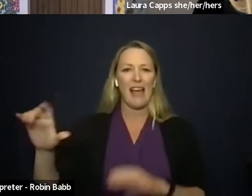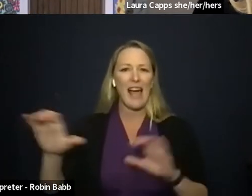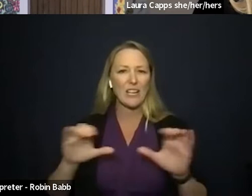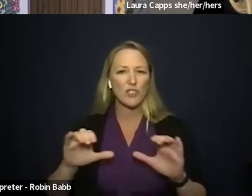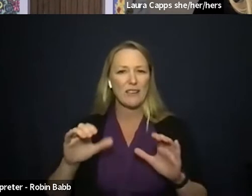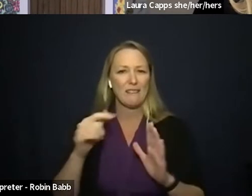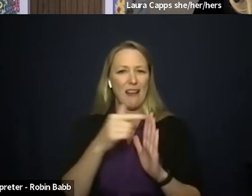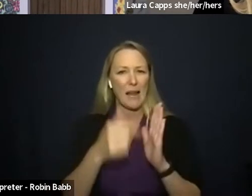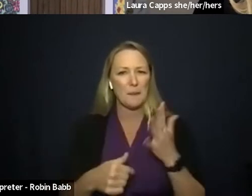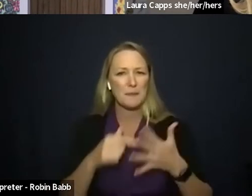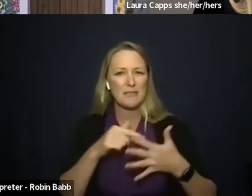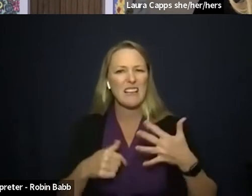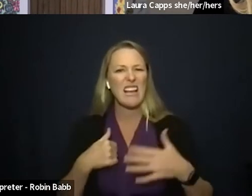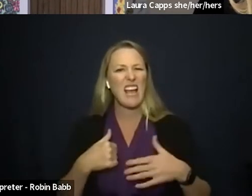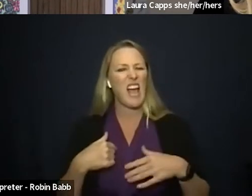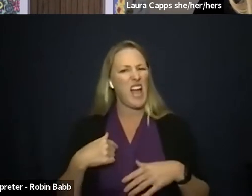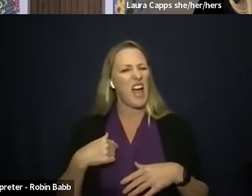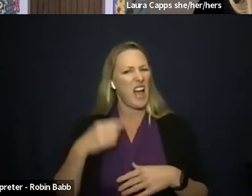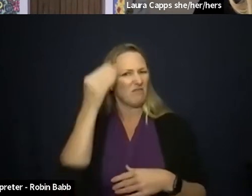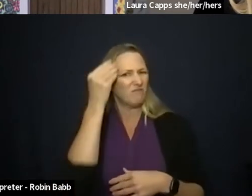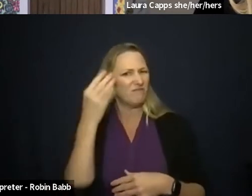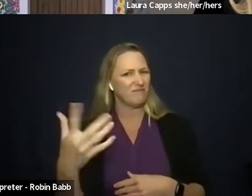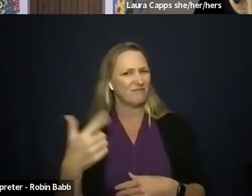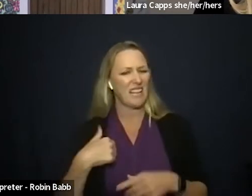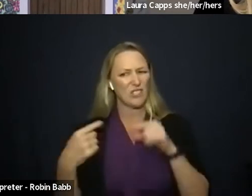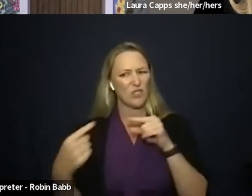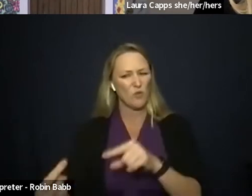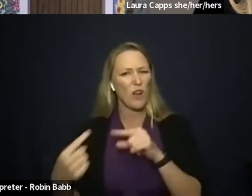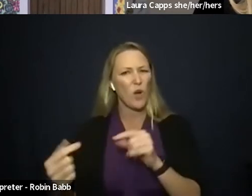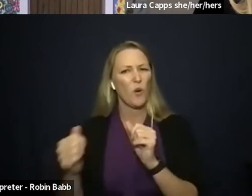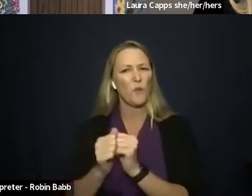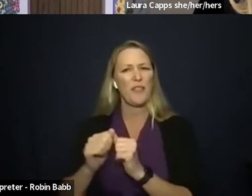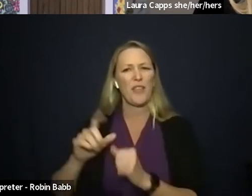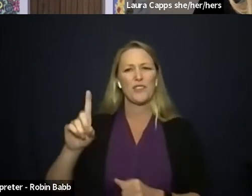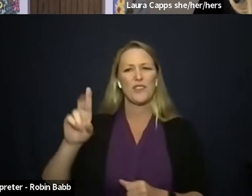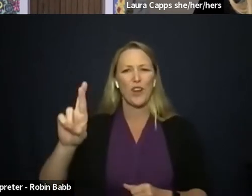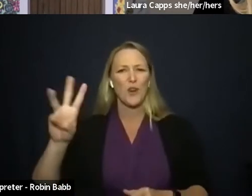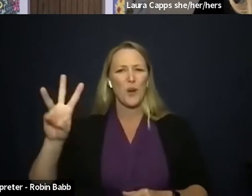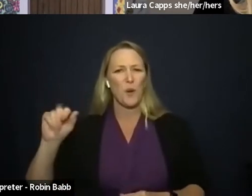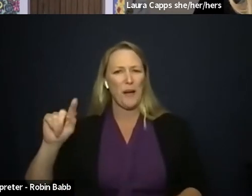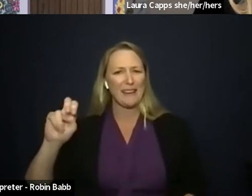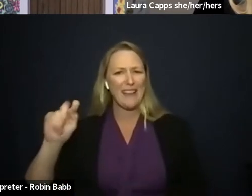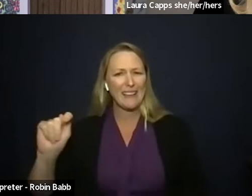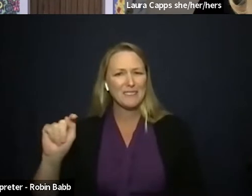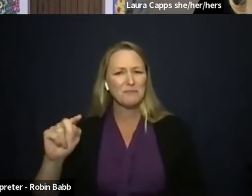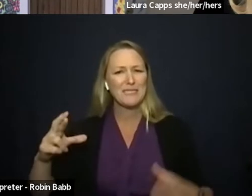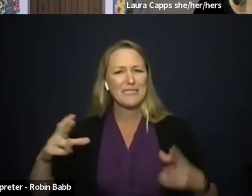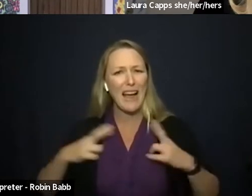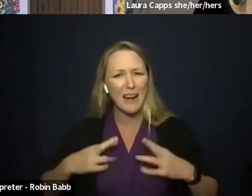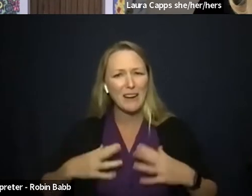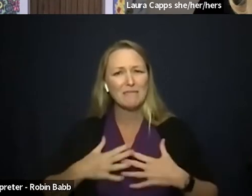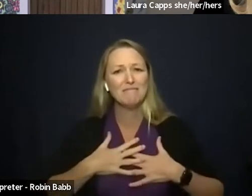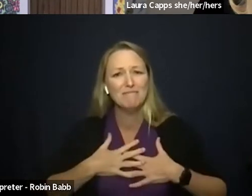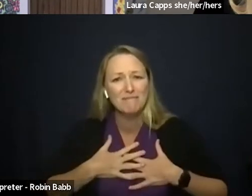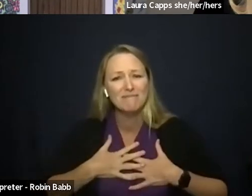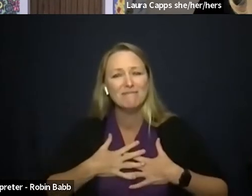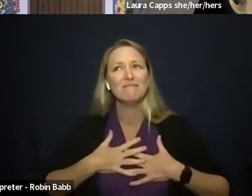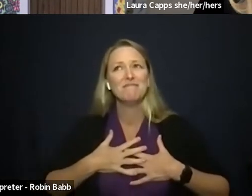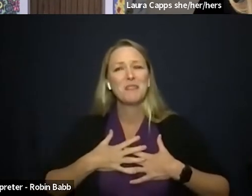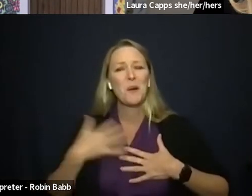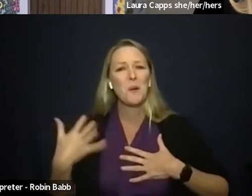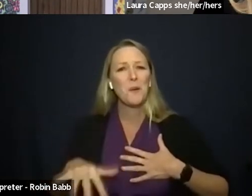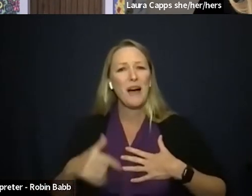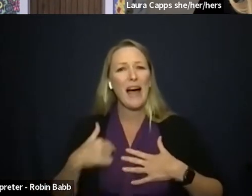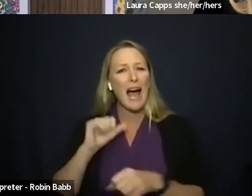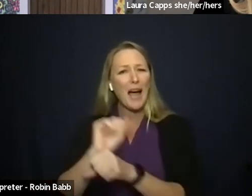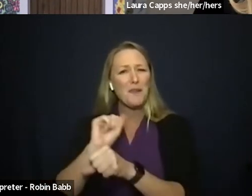time reading uh dr wagonette retirement i worked in education